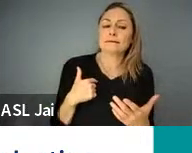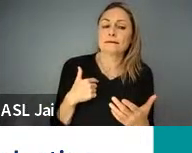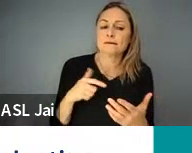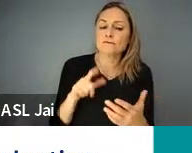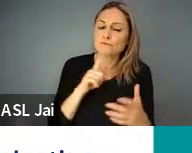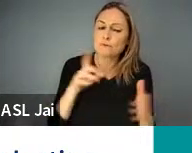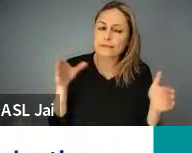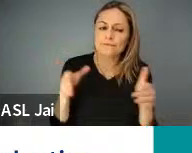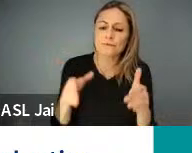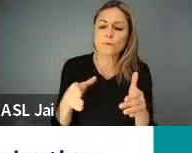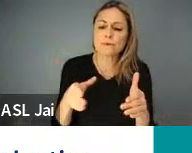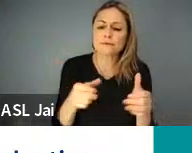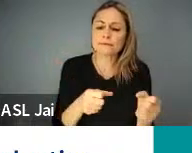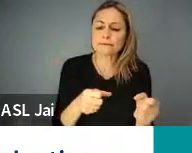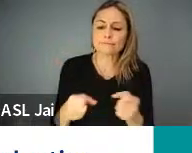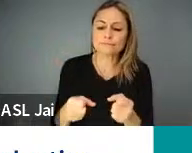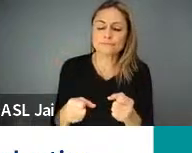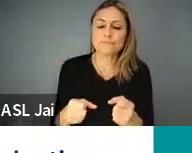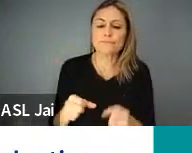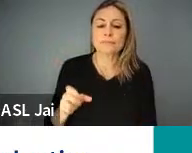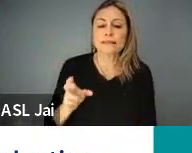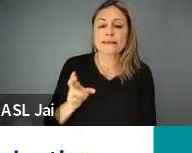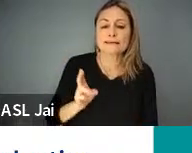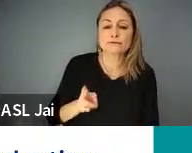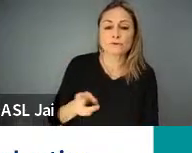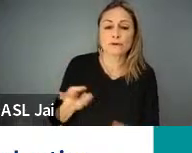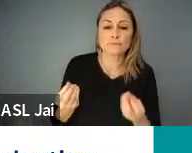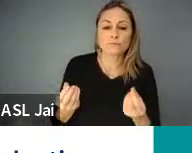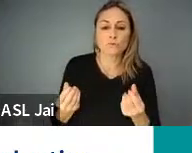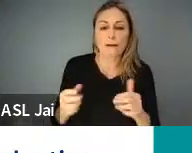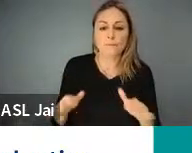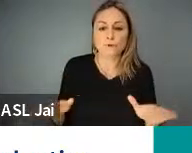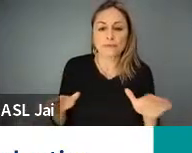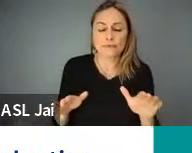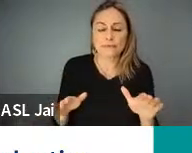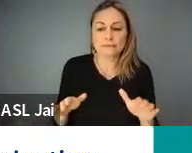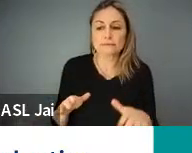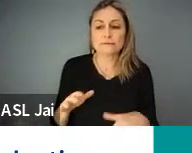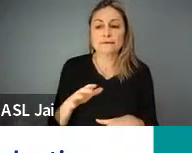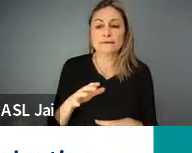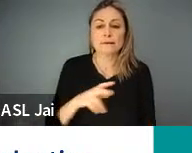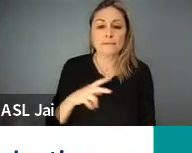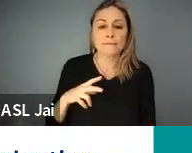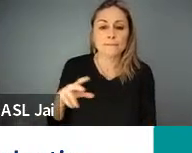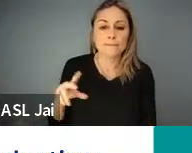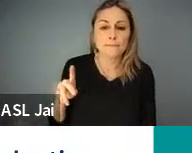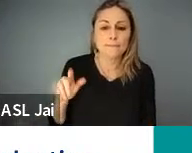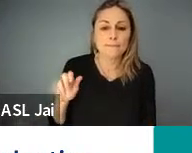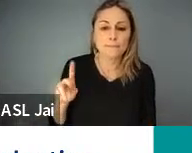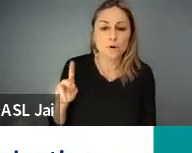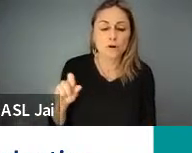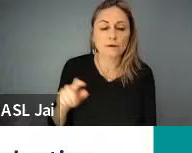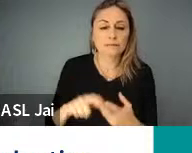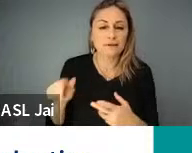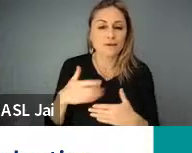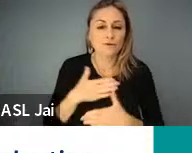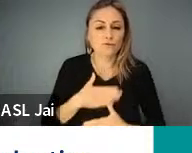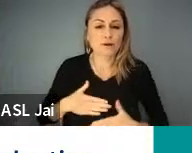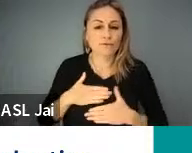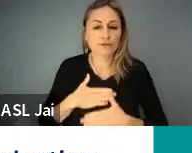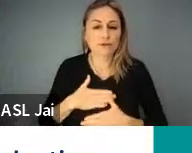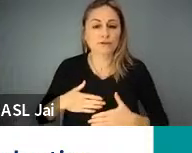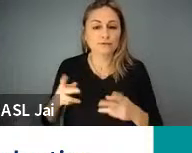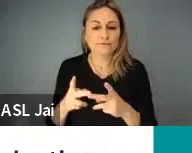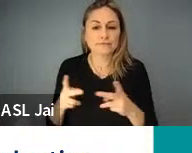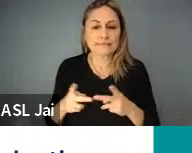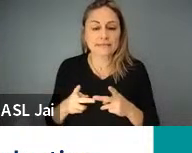lot on historic properties and parks and other recreational facilities. And then as you can